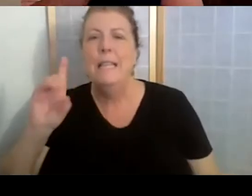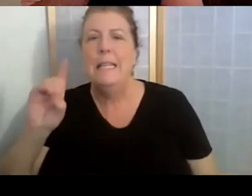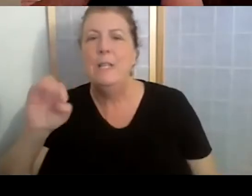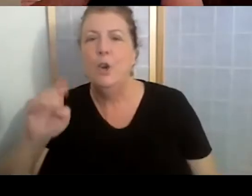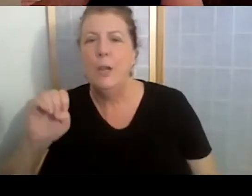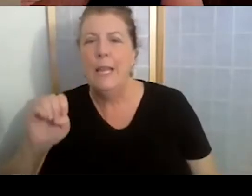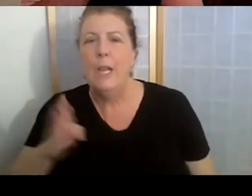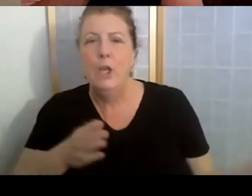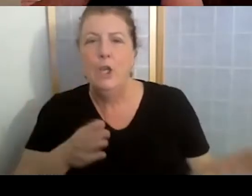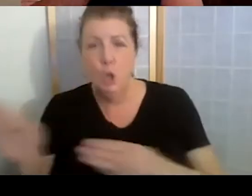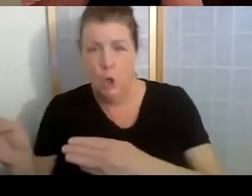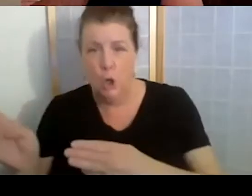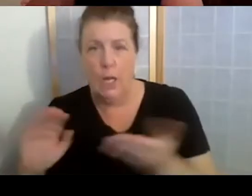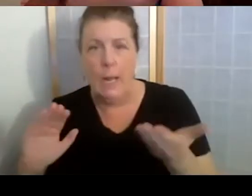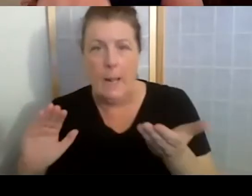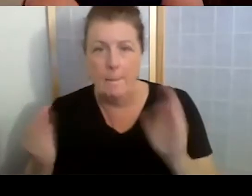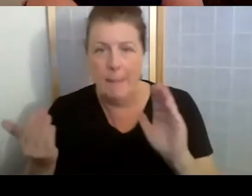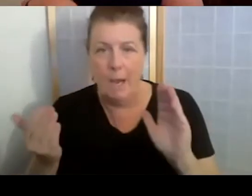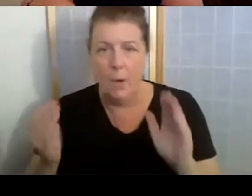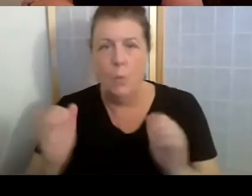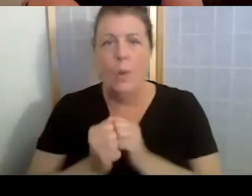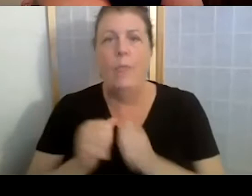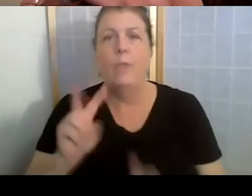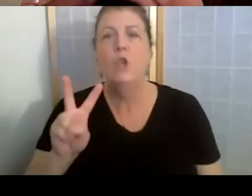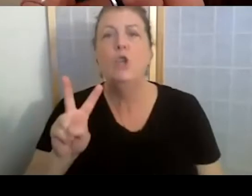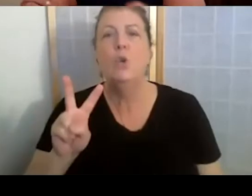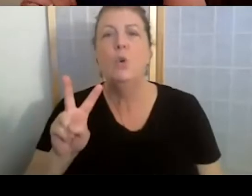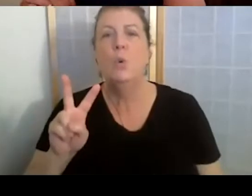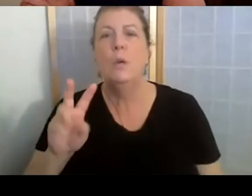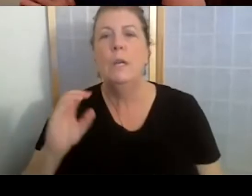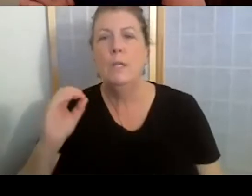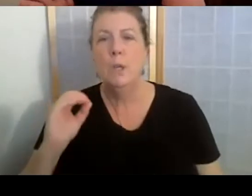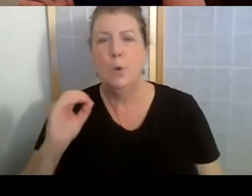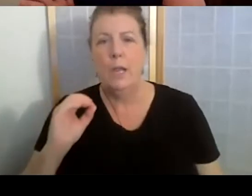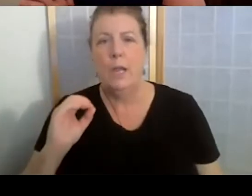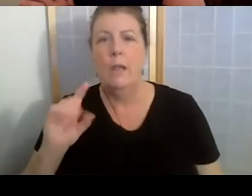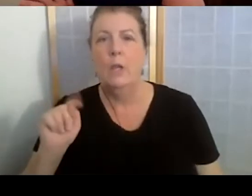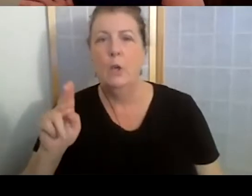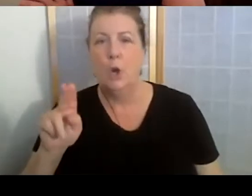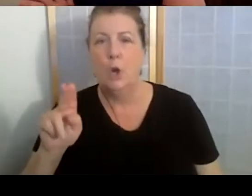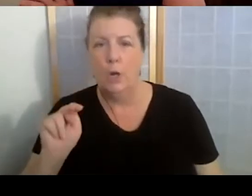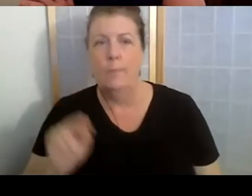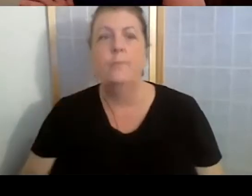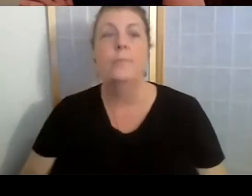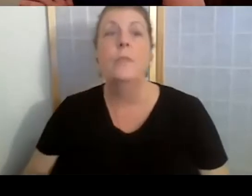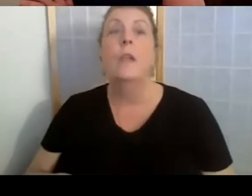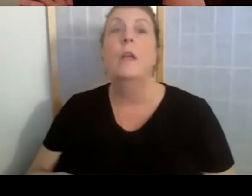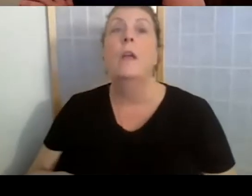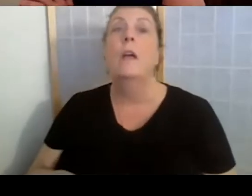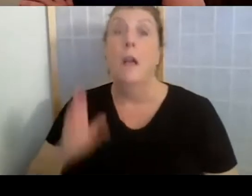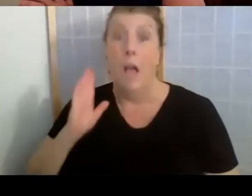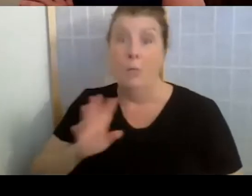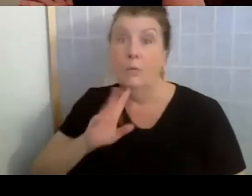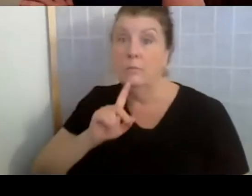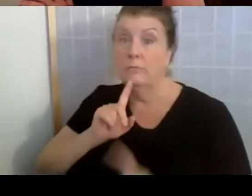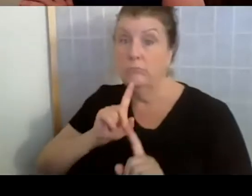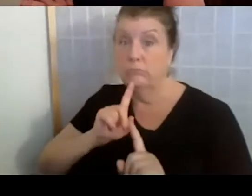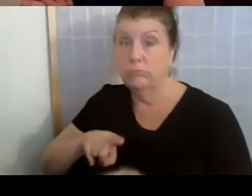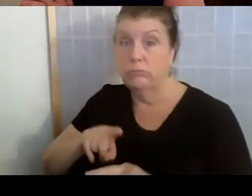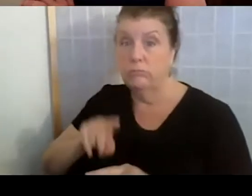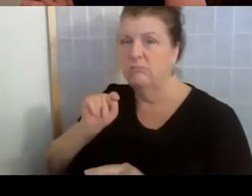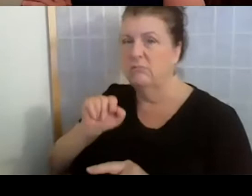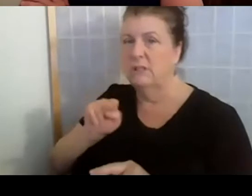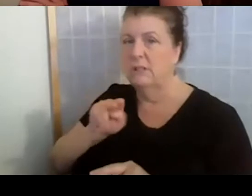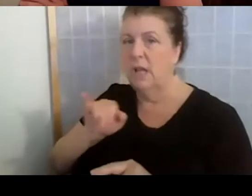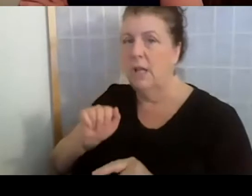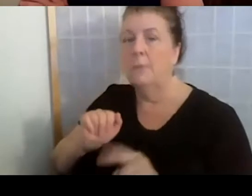this, what's so great about this category and the people on this panel is that, and, you know,